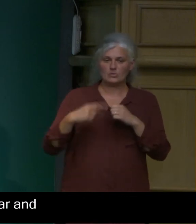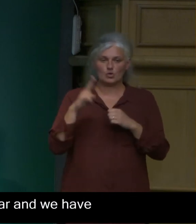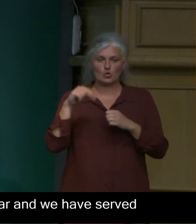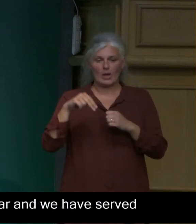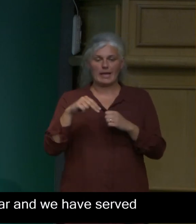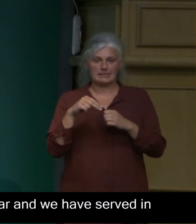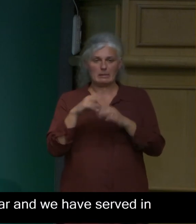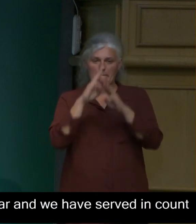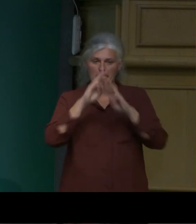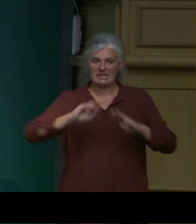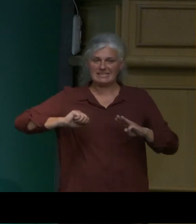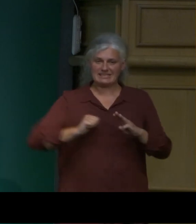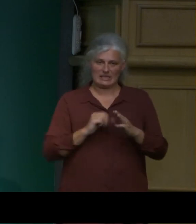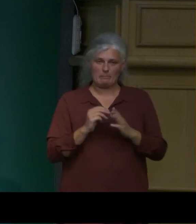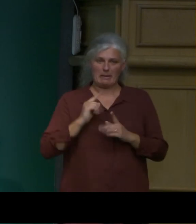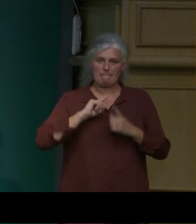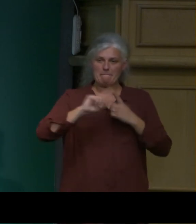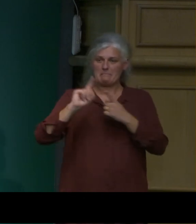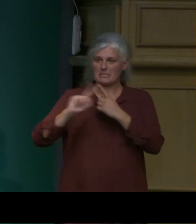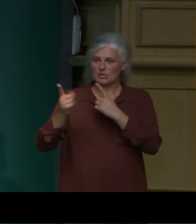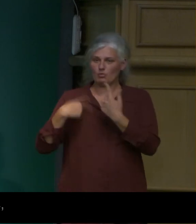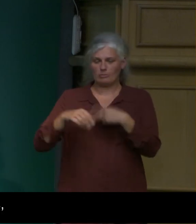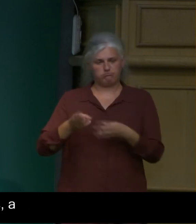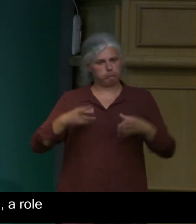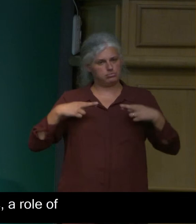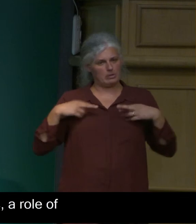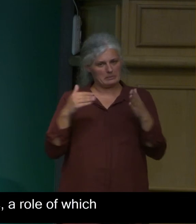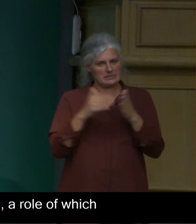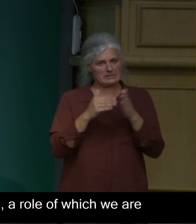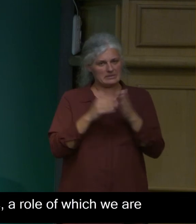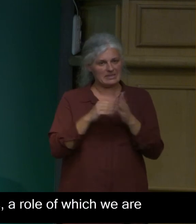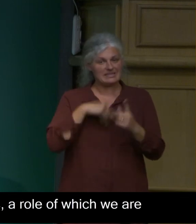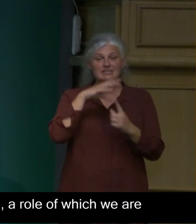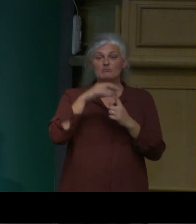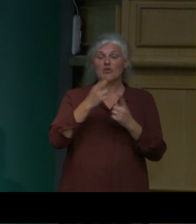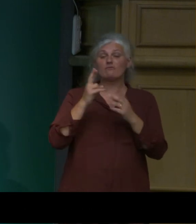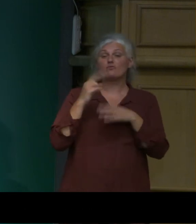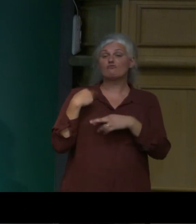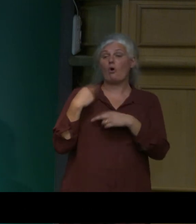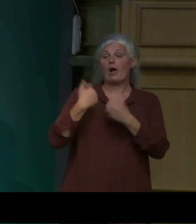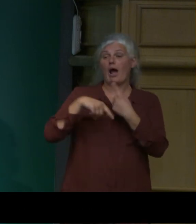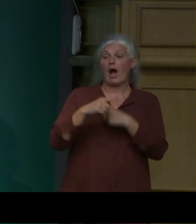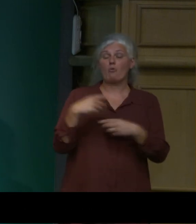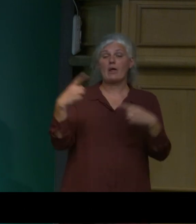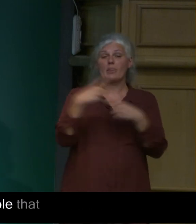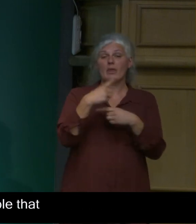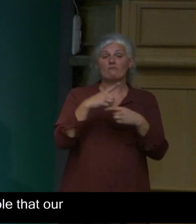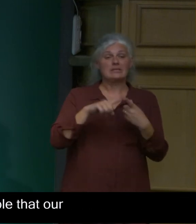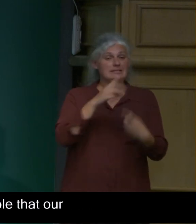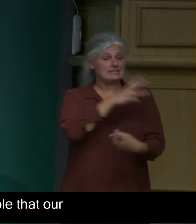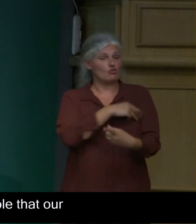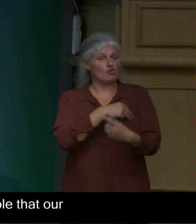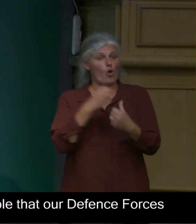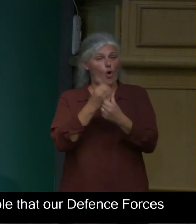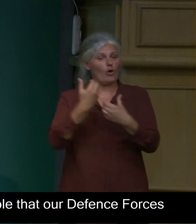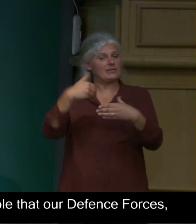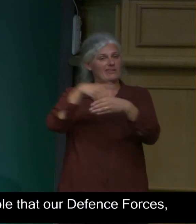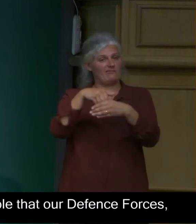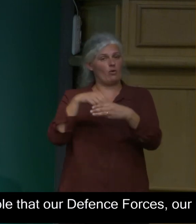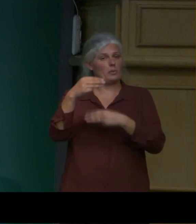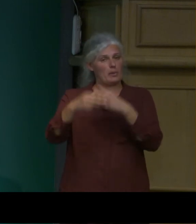peacekeeping missions a role of which we are extremely proud of and particularly the role that our defense forces are guardi and others have played in